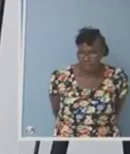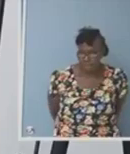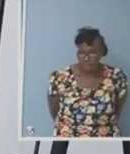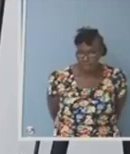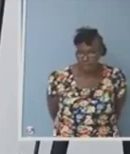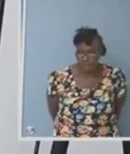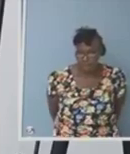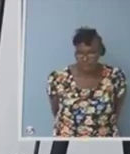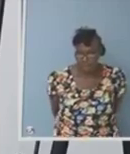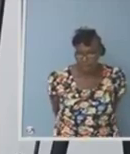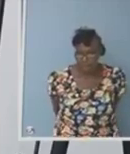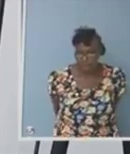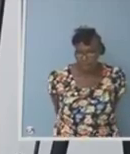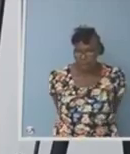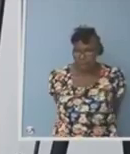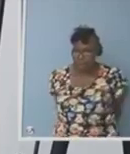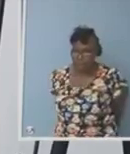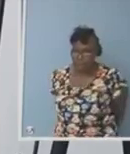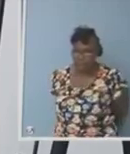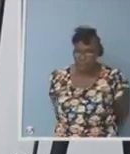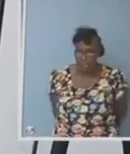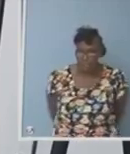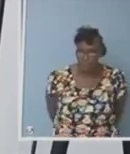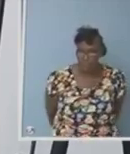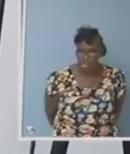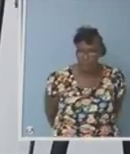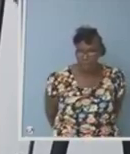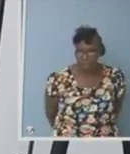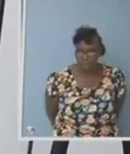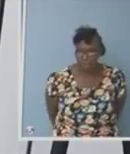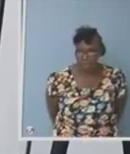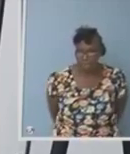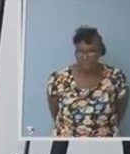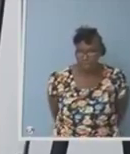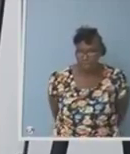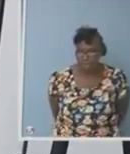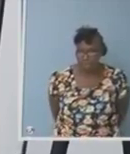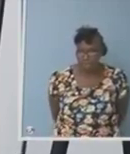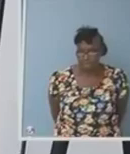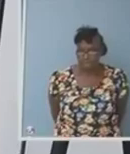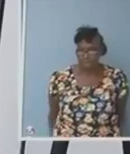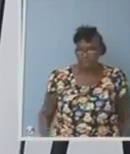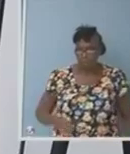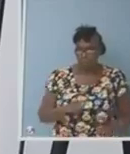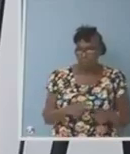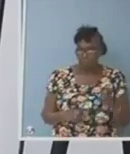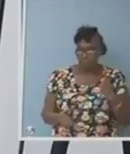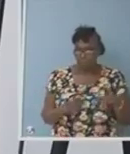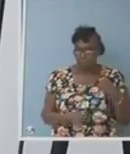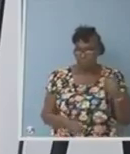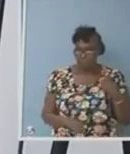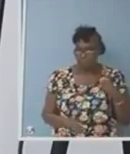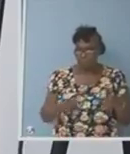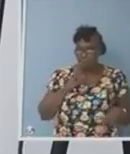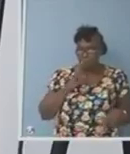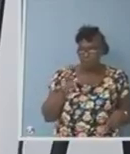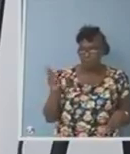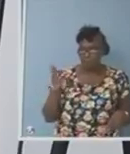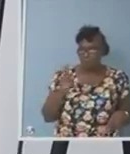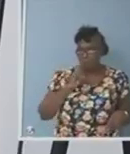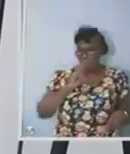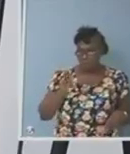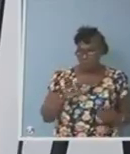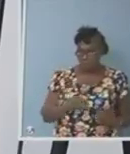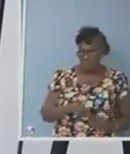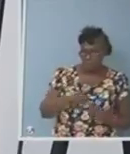all of you seated across from me. When it comes to Tobago, you are the